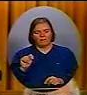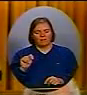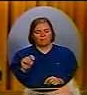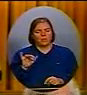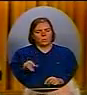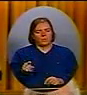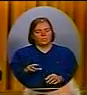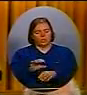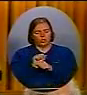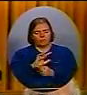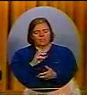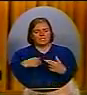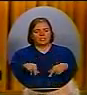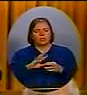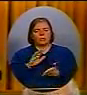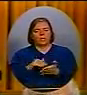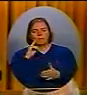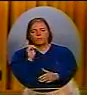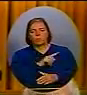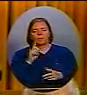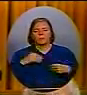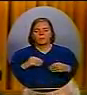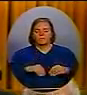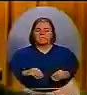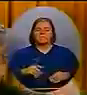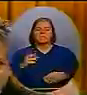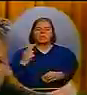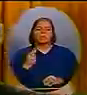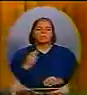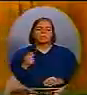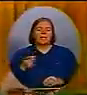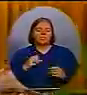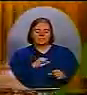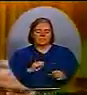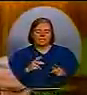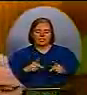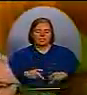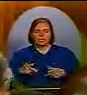there explain what has Senator Usakos been doing and why has he been holding these meetings? Here. The